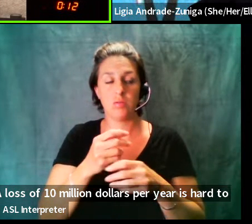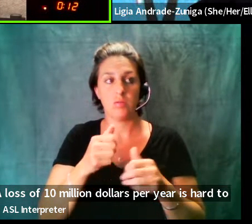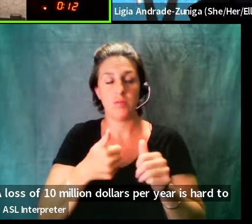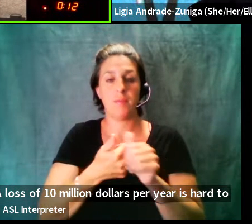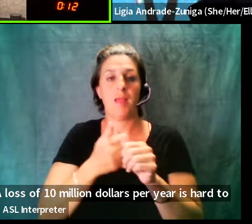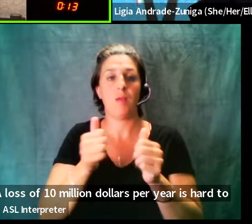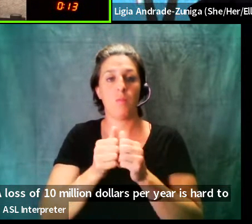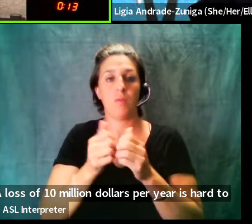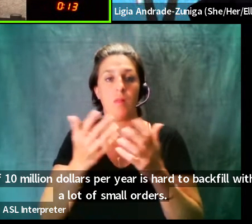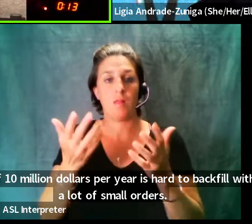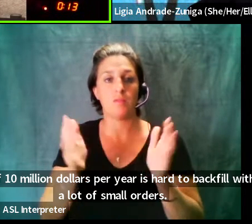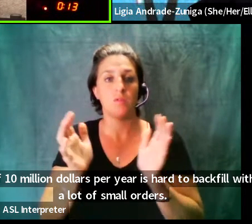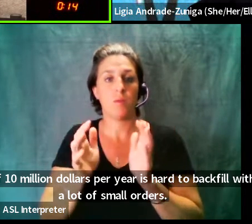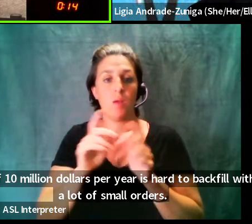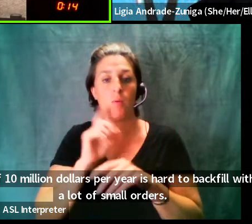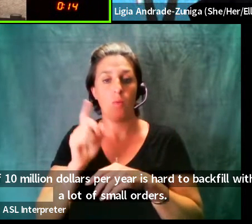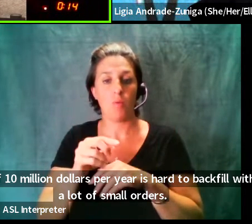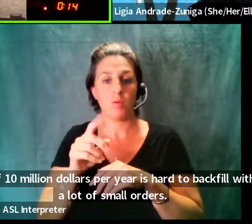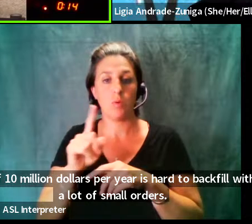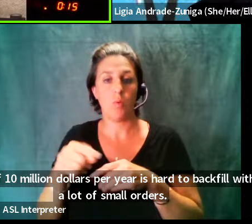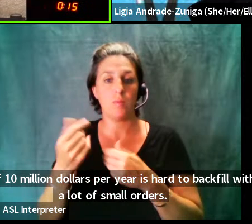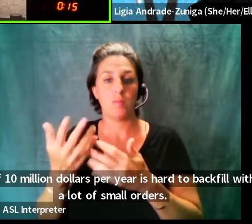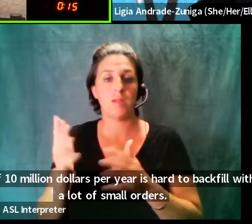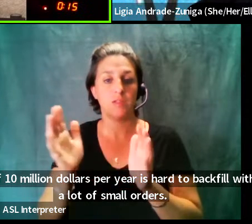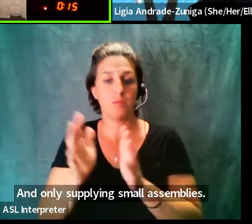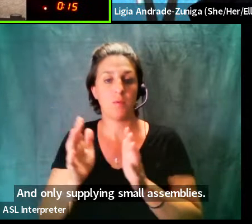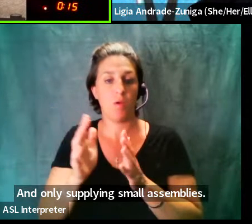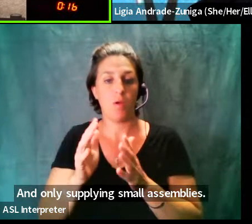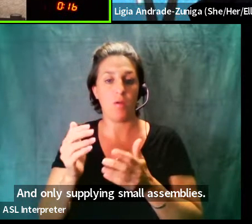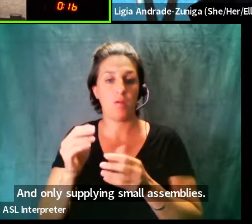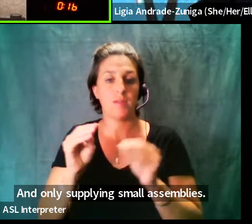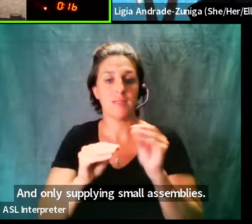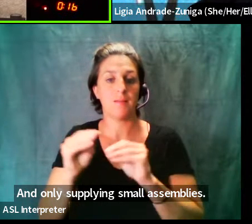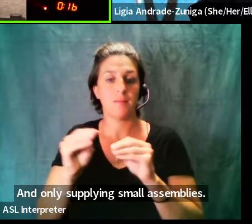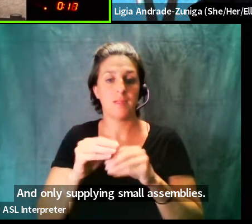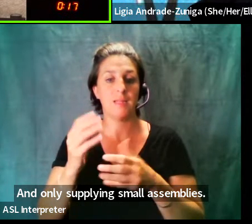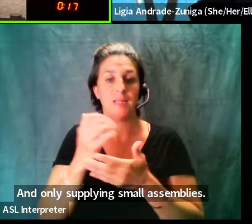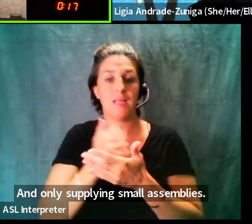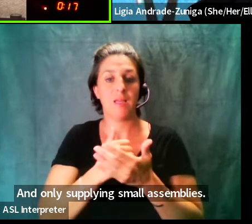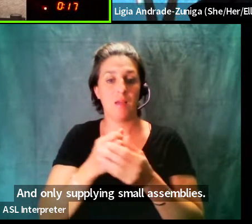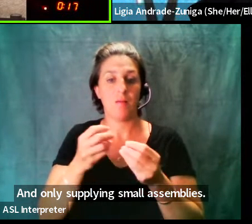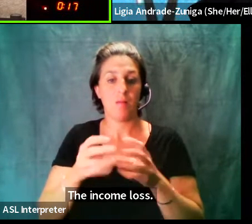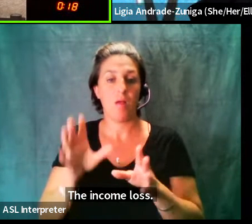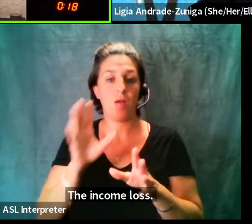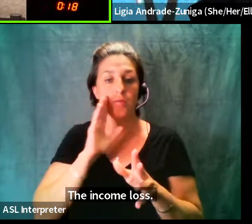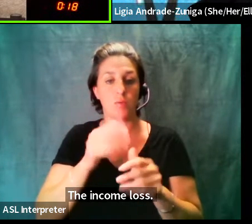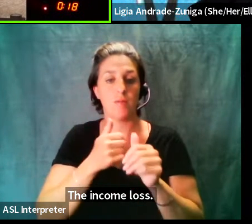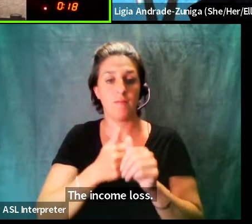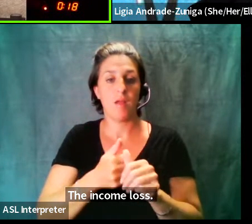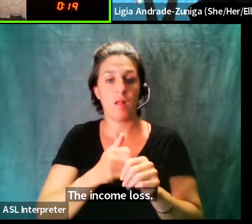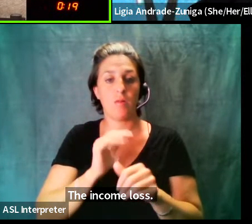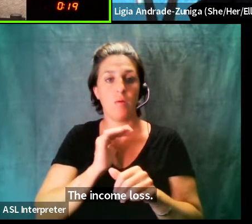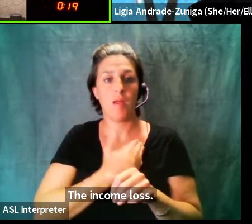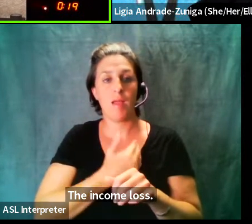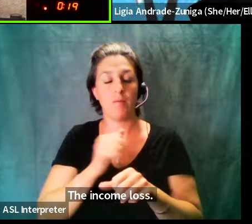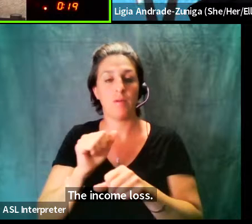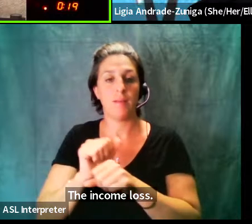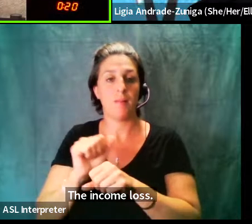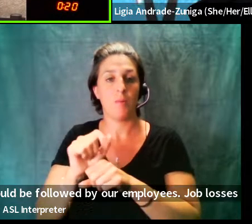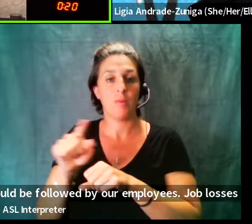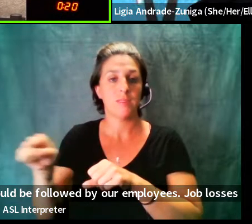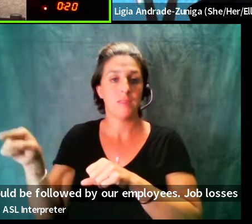only supplying small assemblies. The income loss would be followed by our employees' job losses.